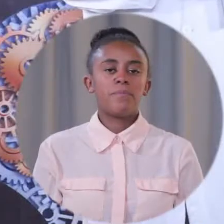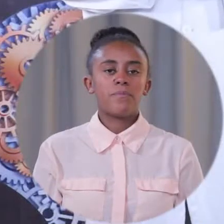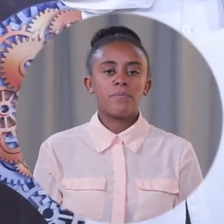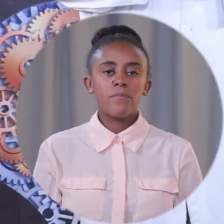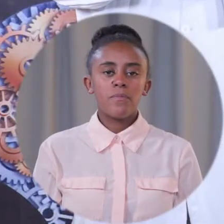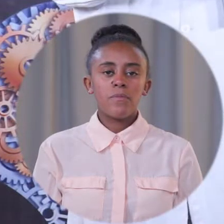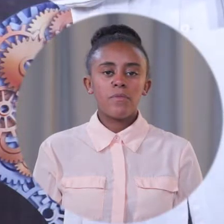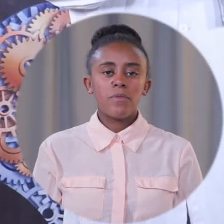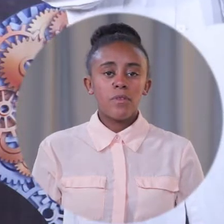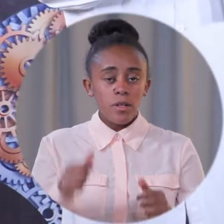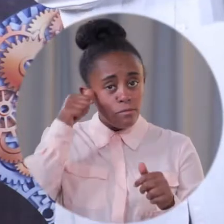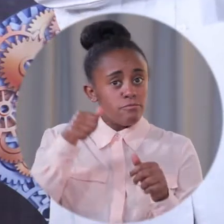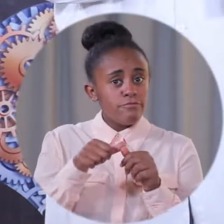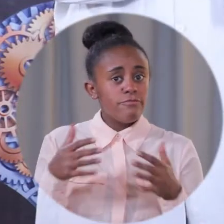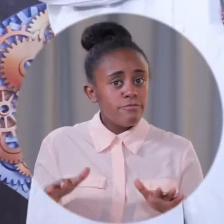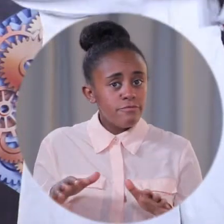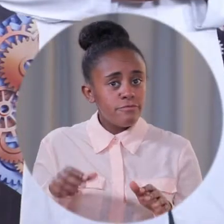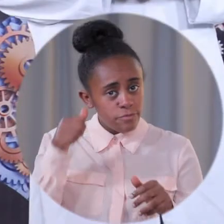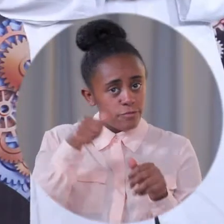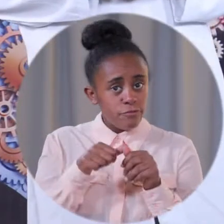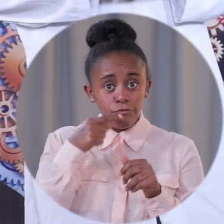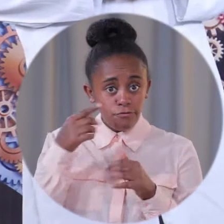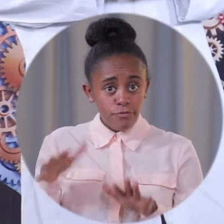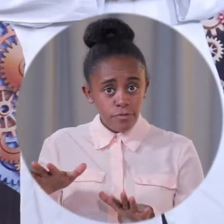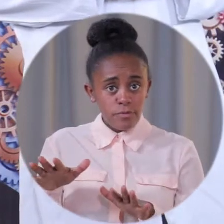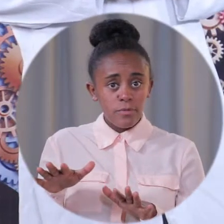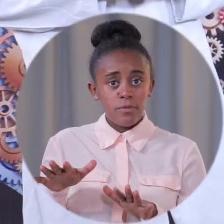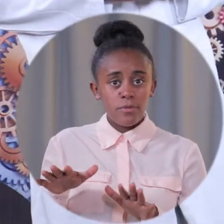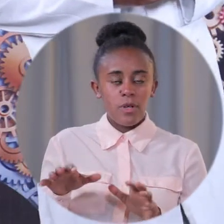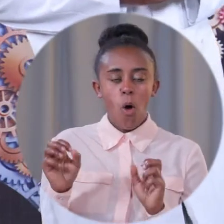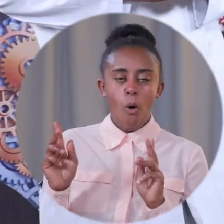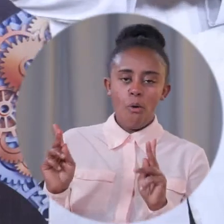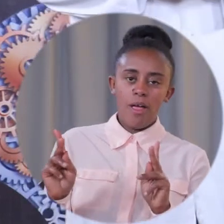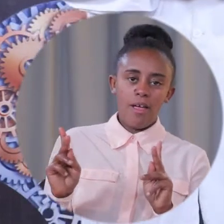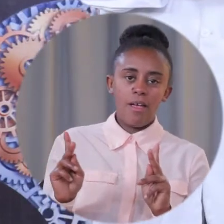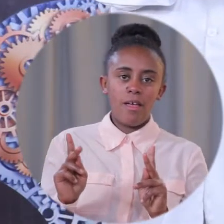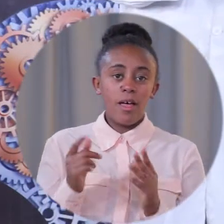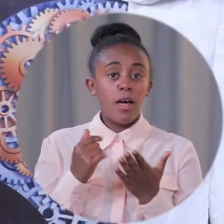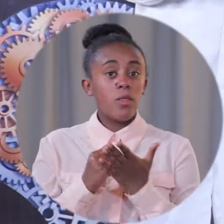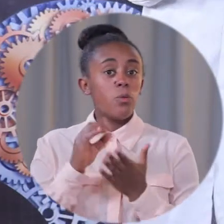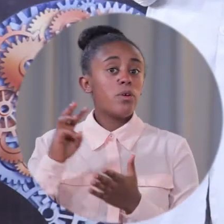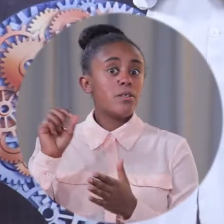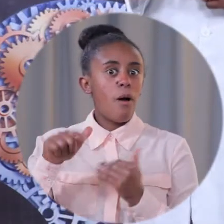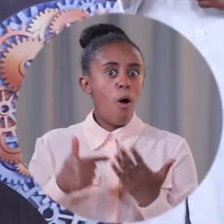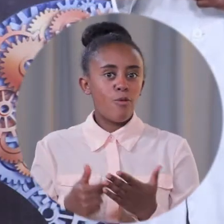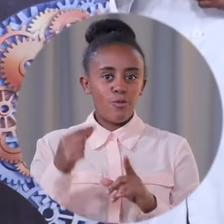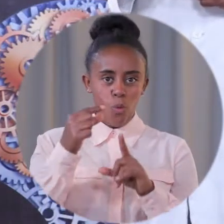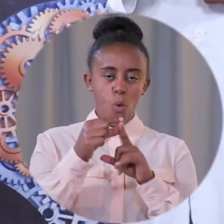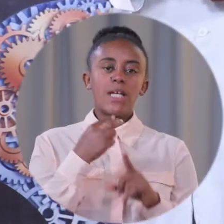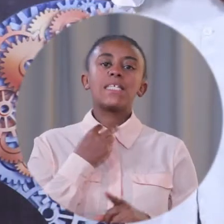Have you reminded the previous lesson to your parents? Okay, it was about word